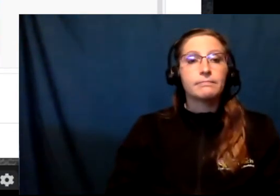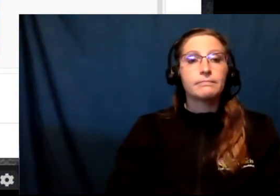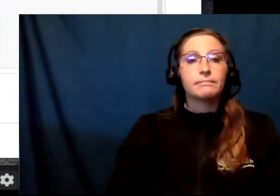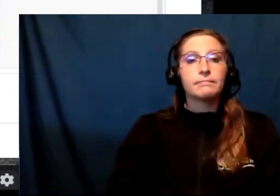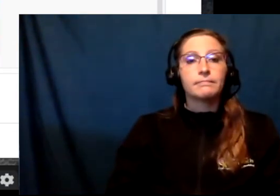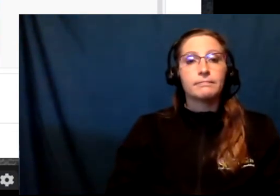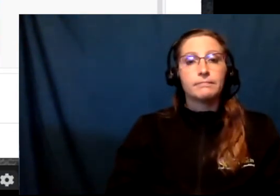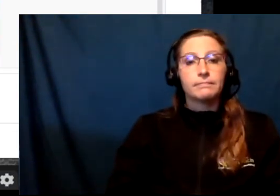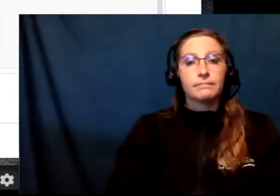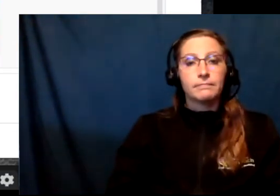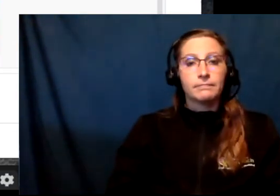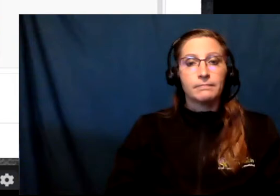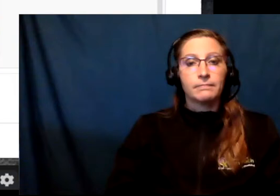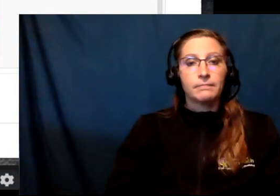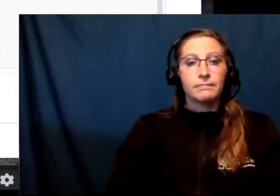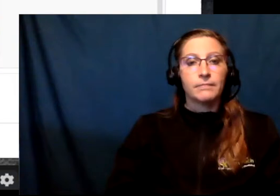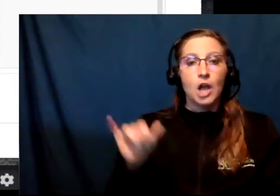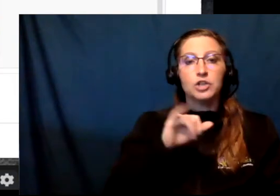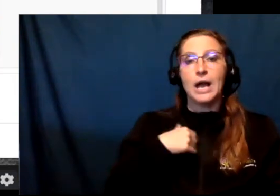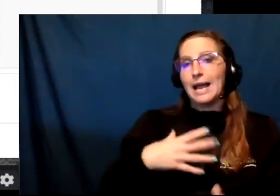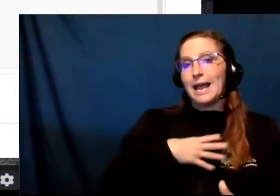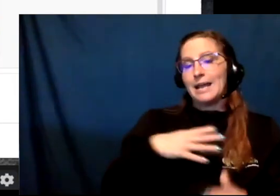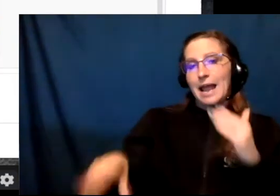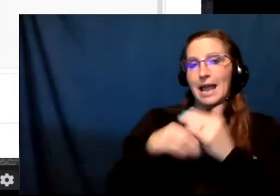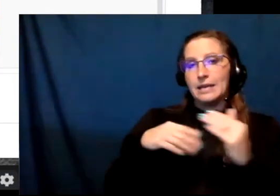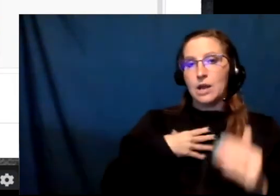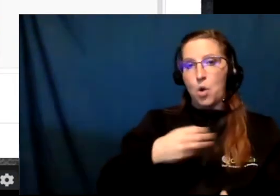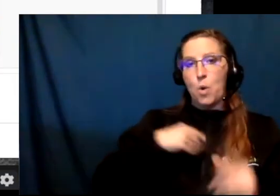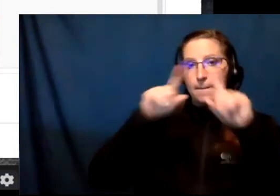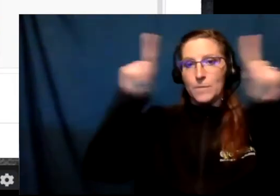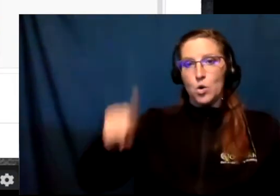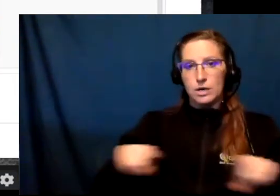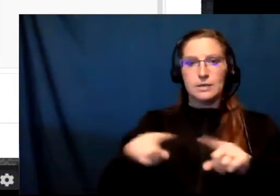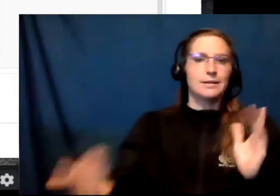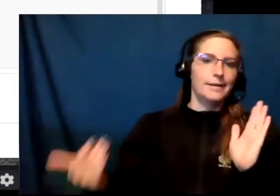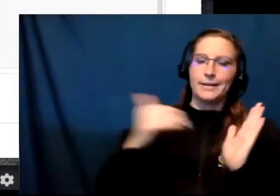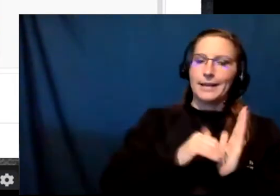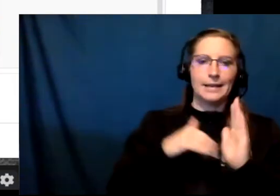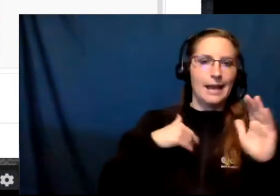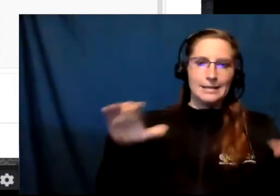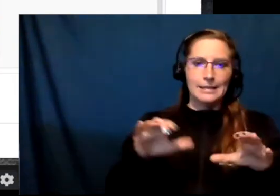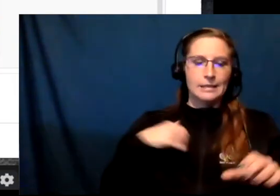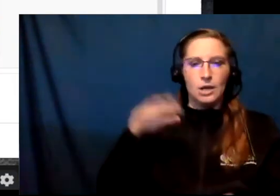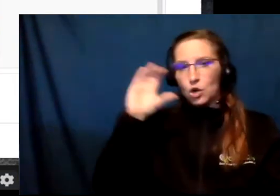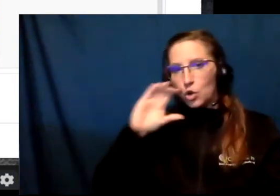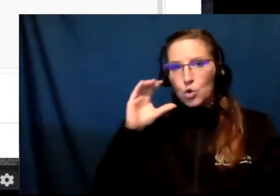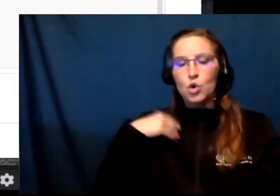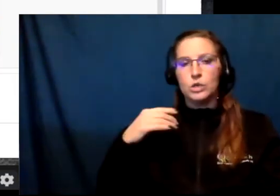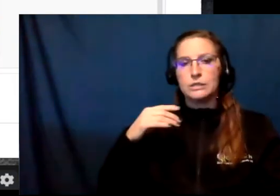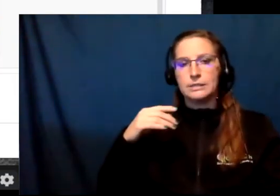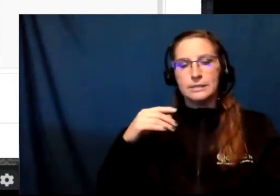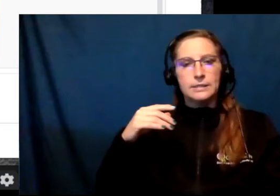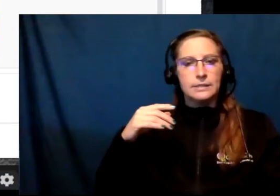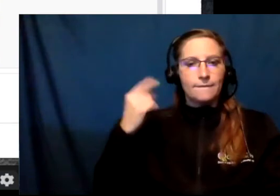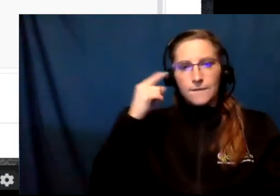also added this whiteboard here. So again, I just did a Google search for whiteboard. This came